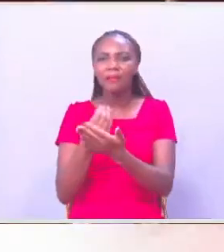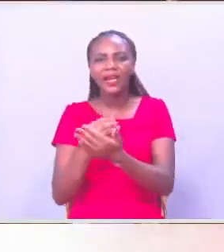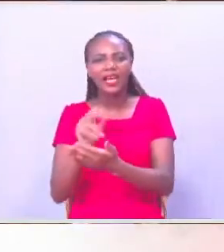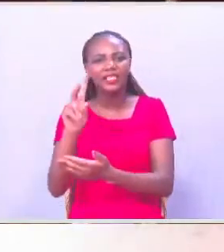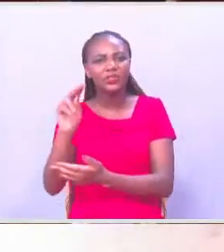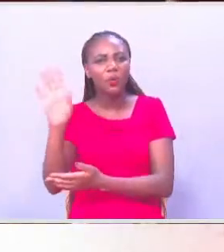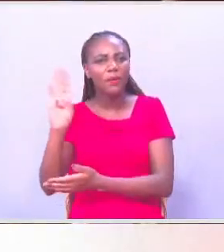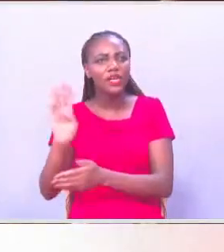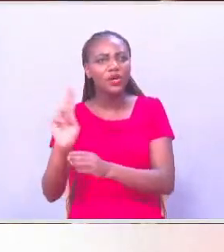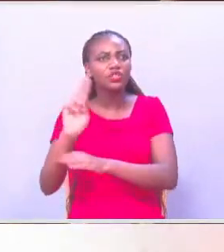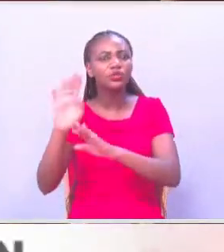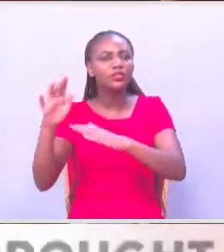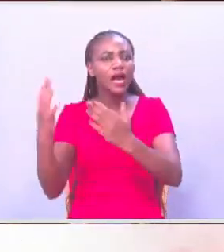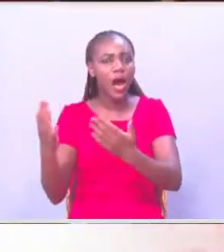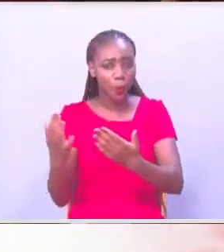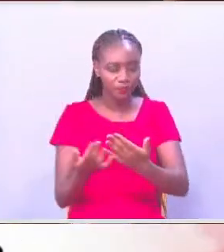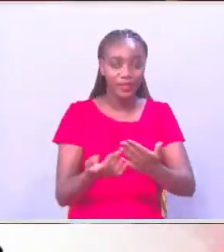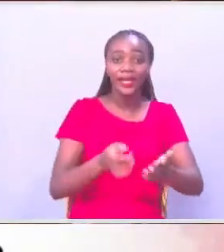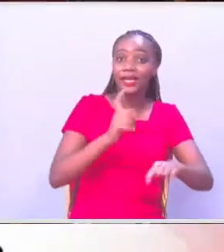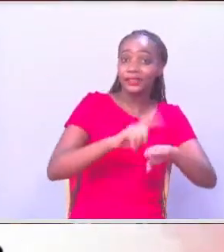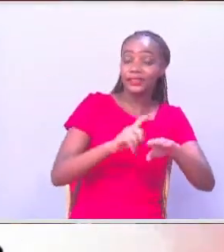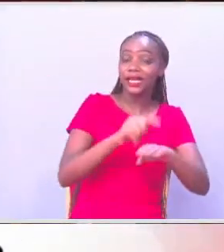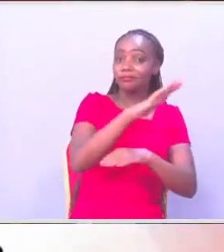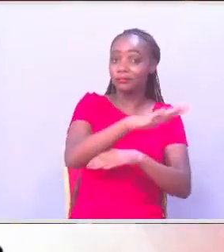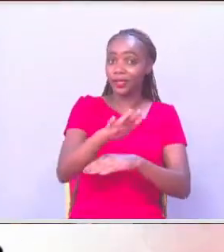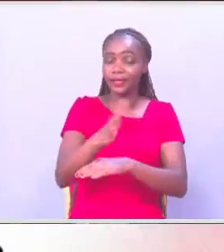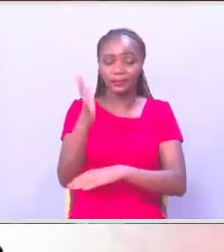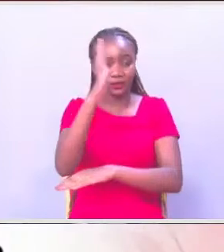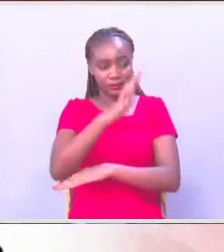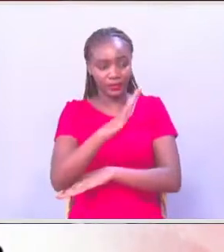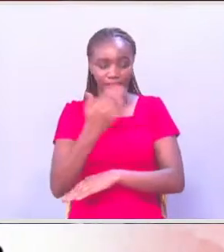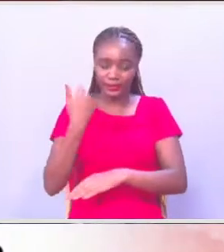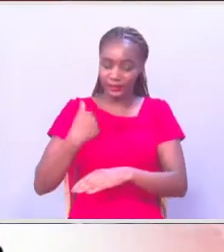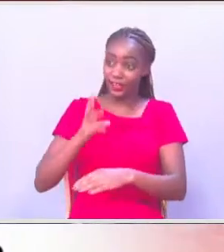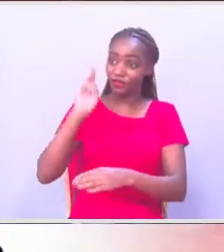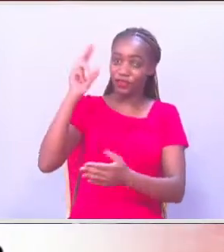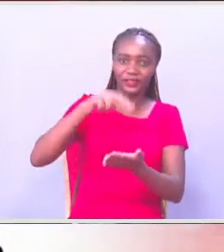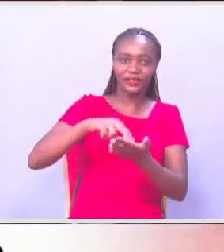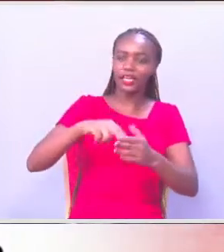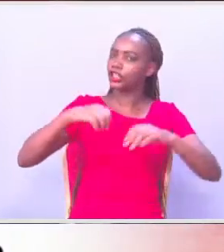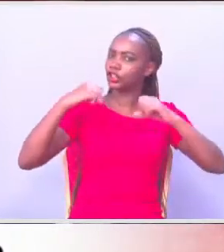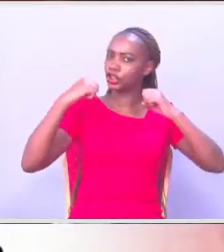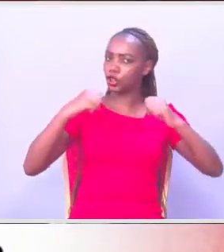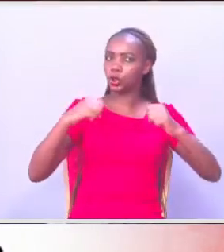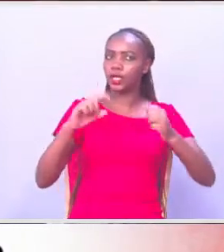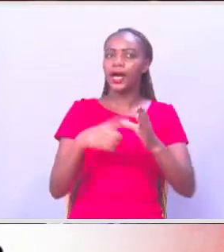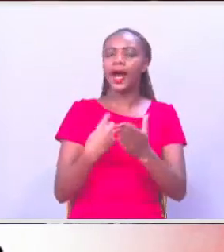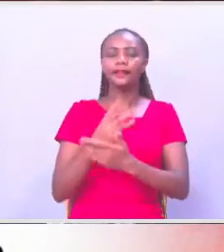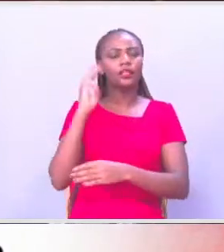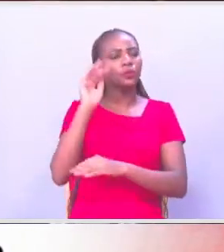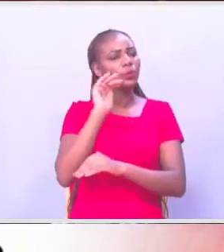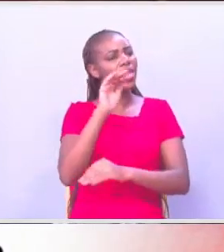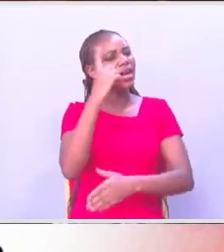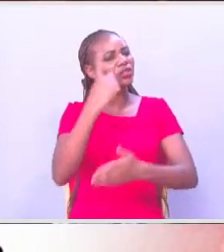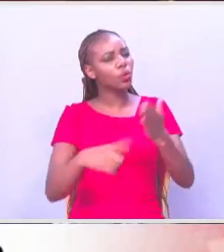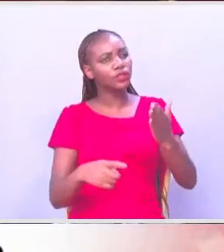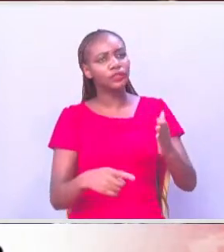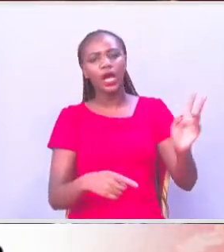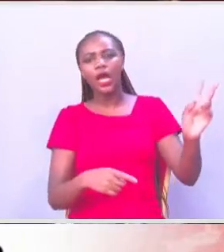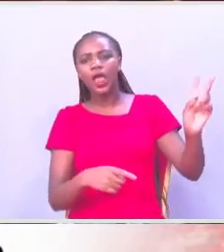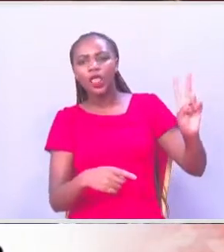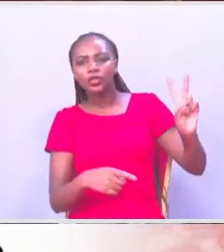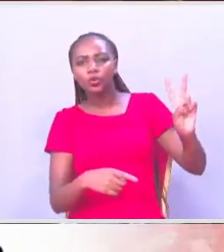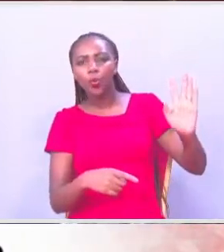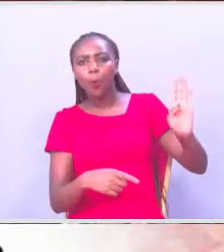House resumes, when Parliament resumes, I will rise on my feet and we will ask the 2